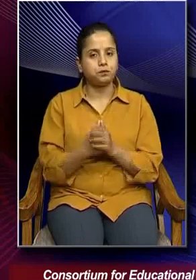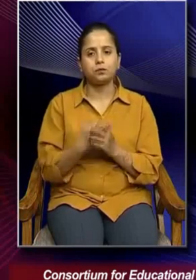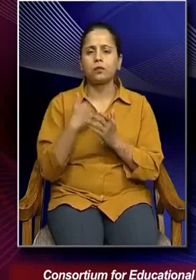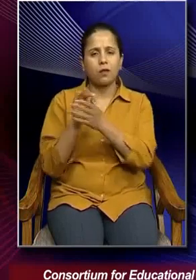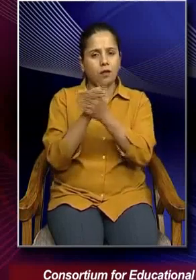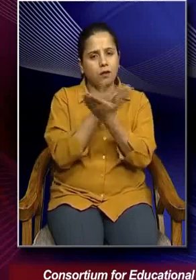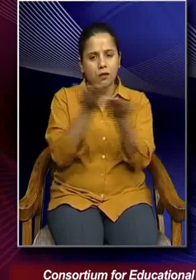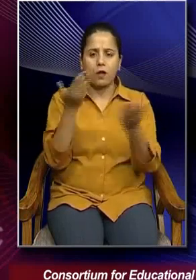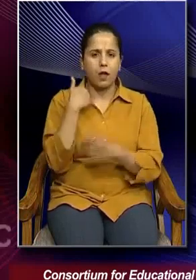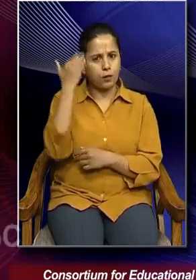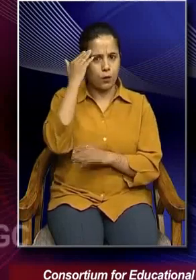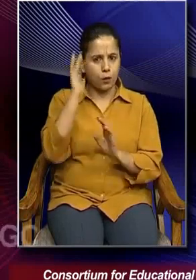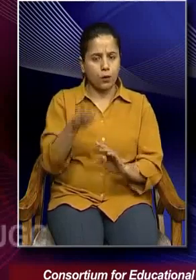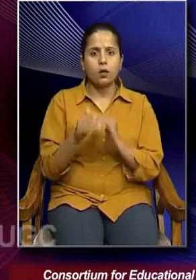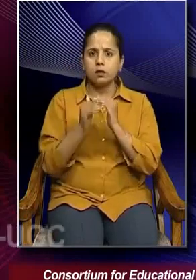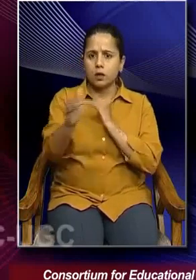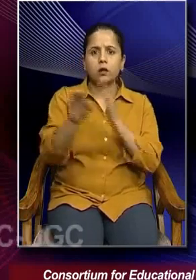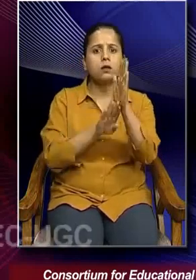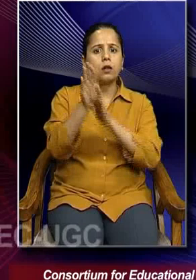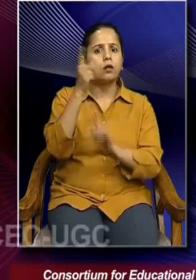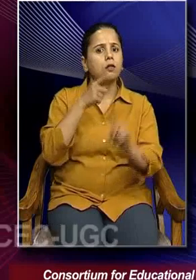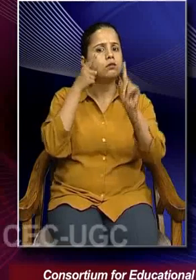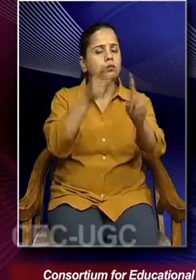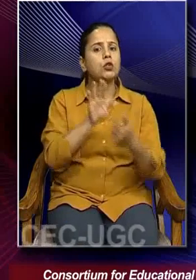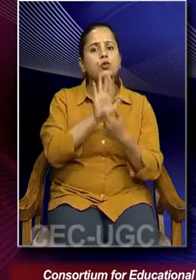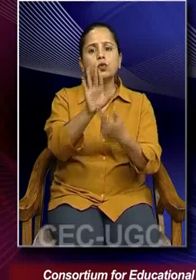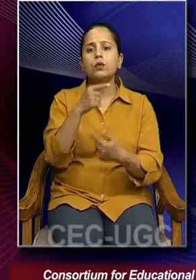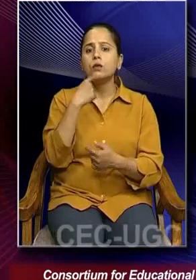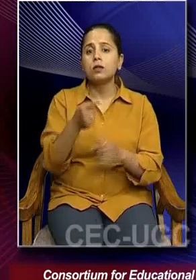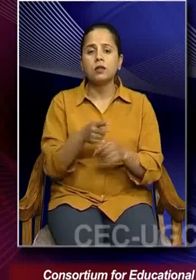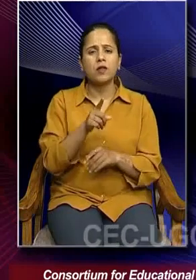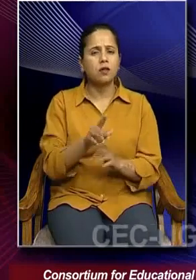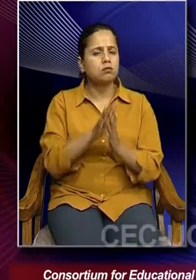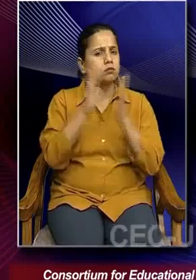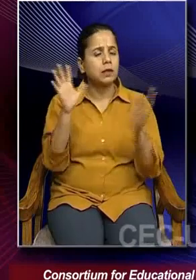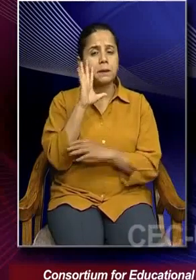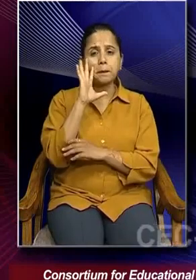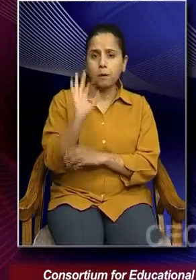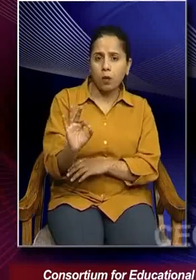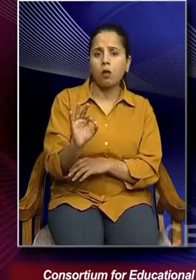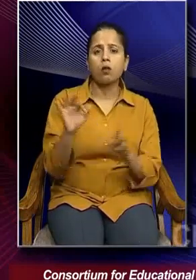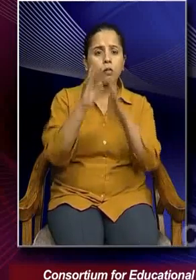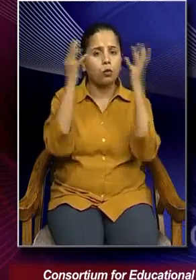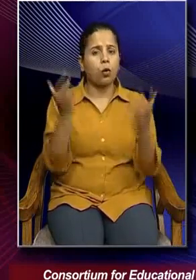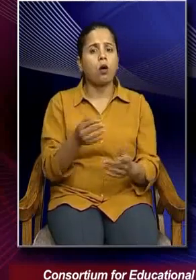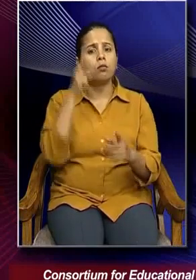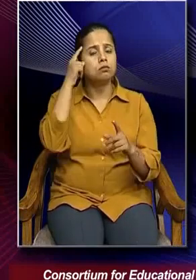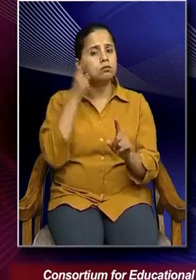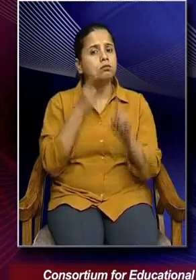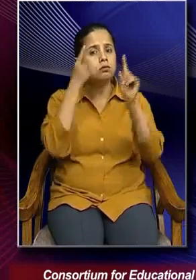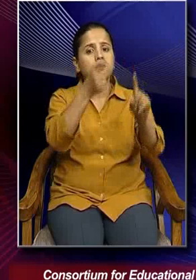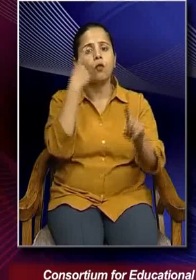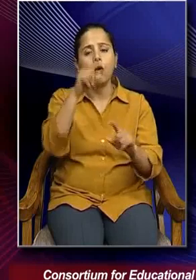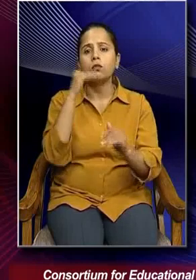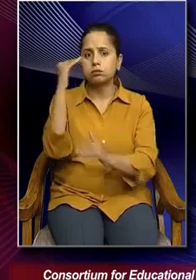know that Sustainable Development Goals represent one of the most important global agenda of